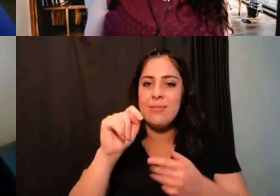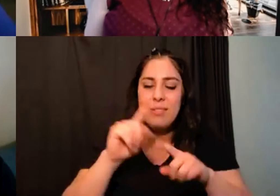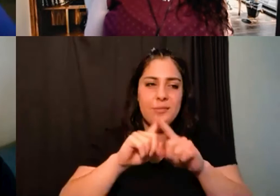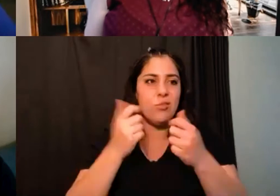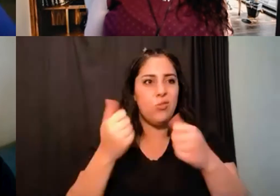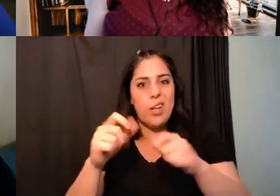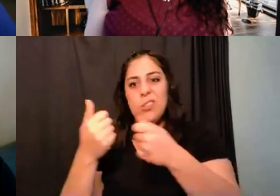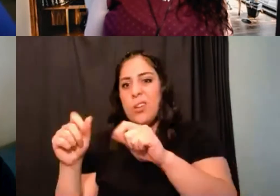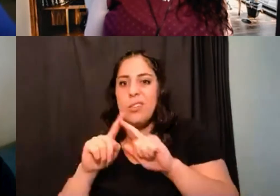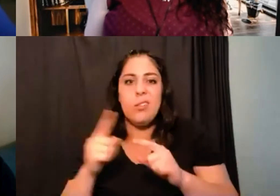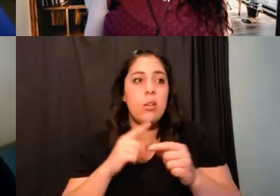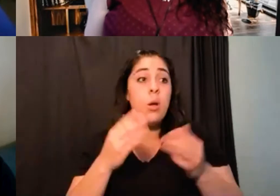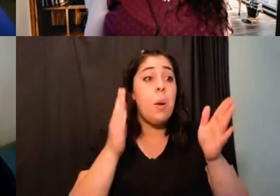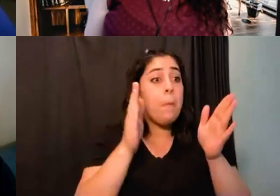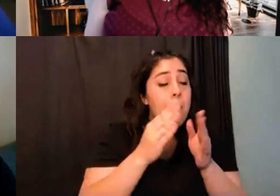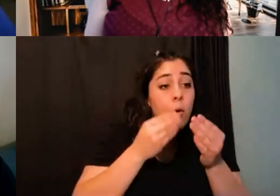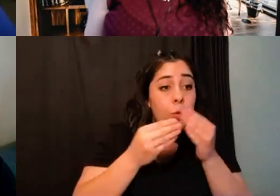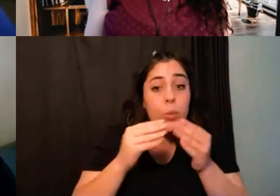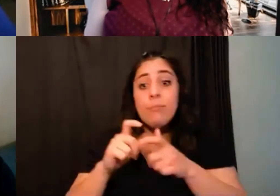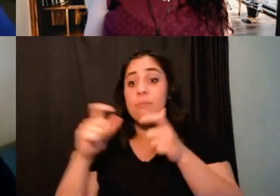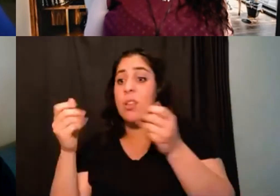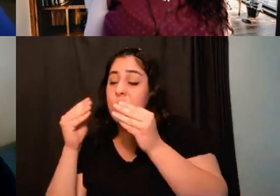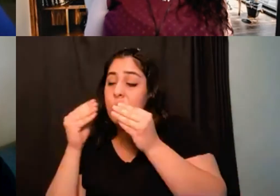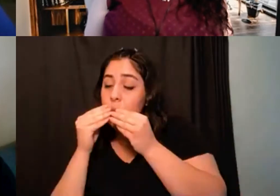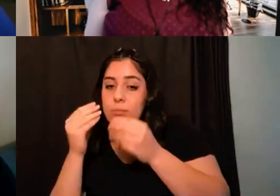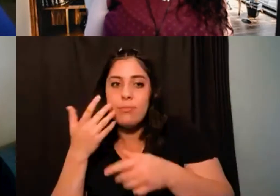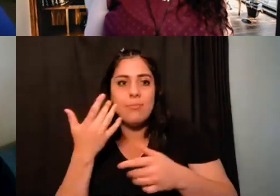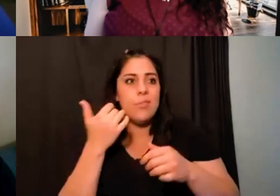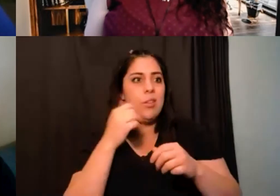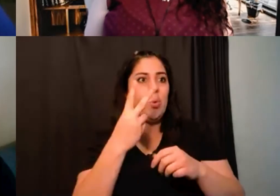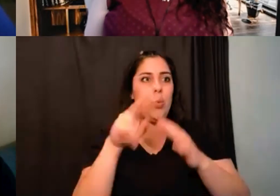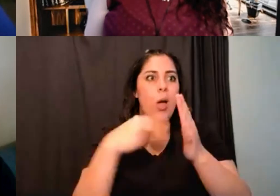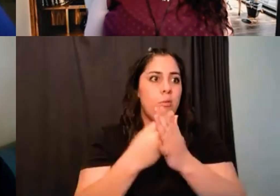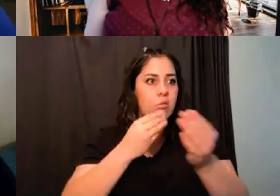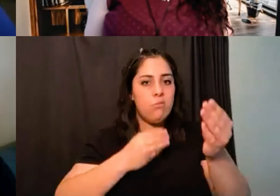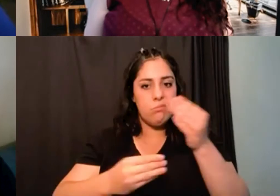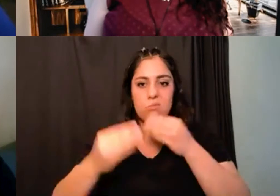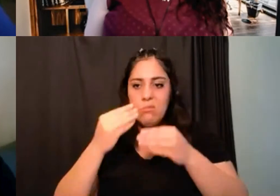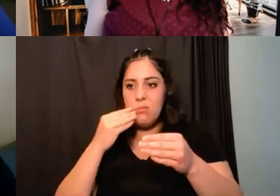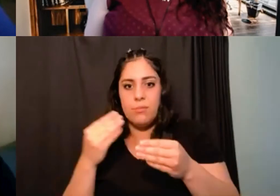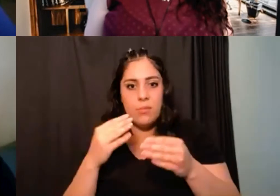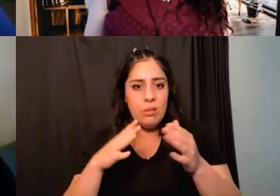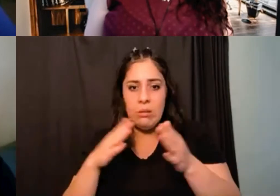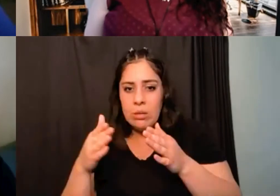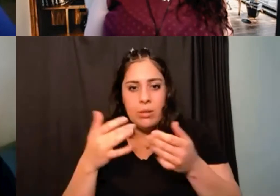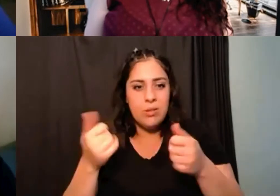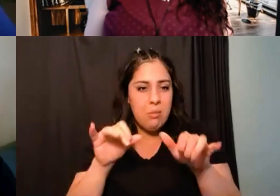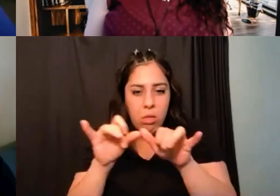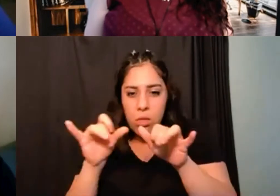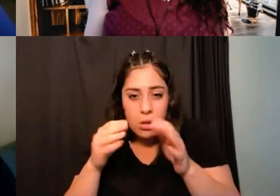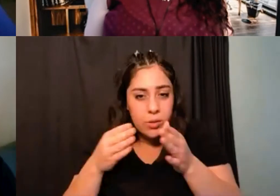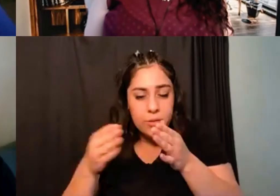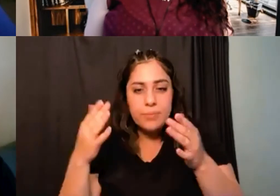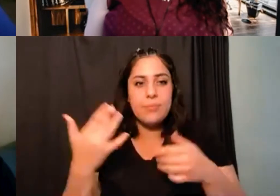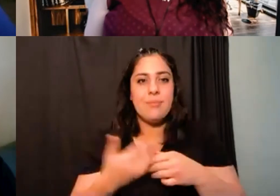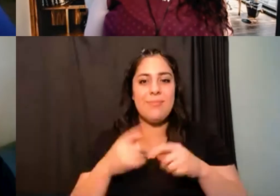day, eating small meals throughout the day, every 2 hours, calculating the right amount of protein, grains,